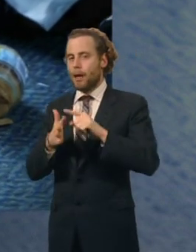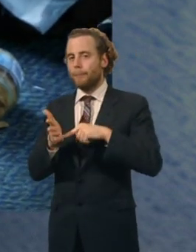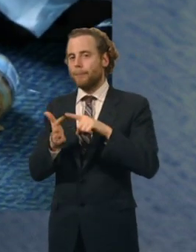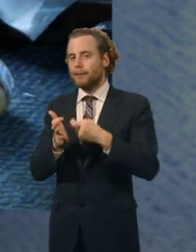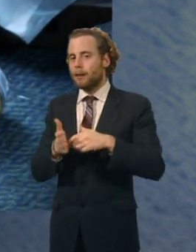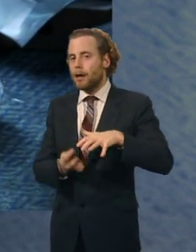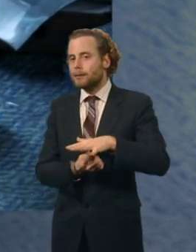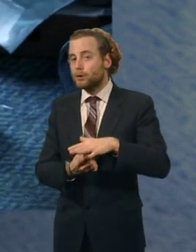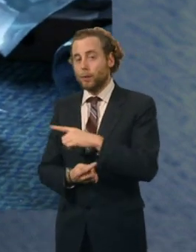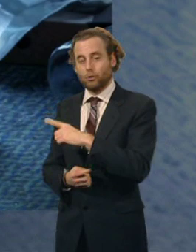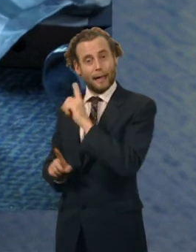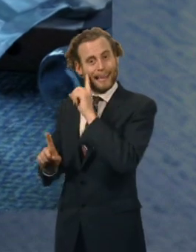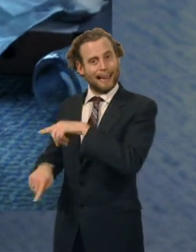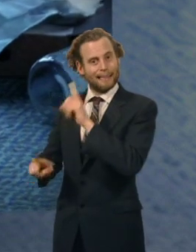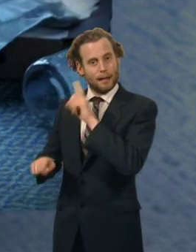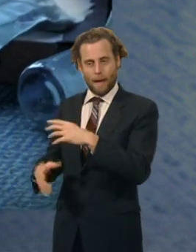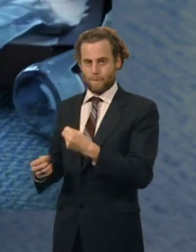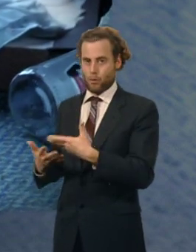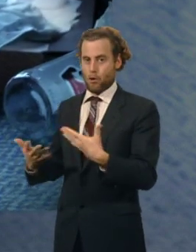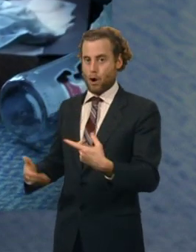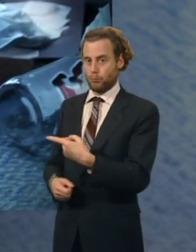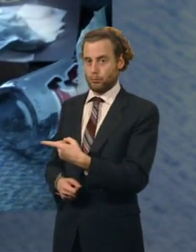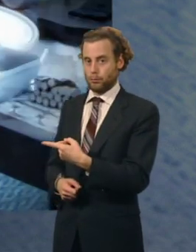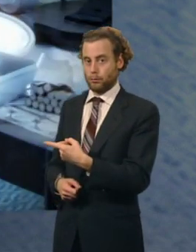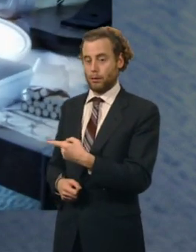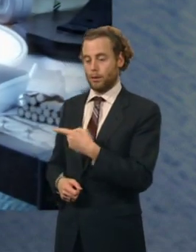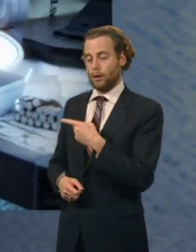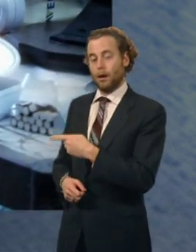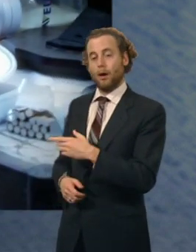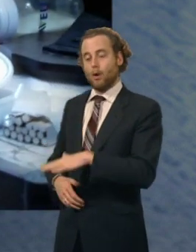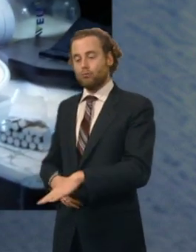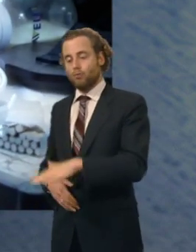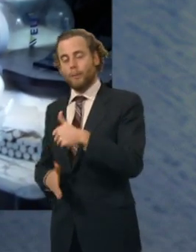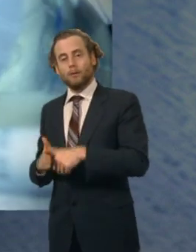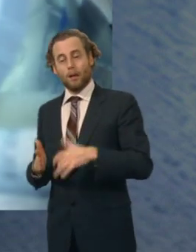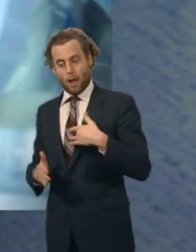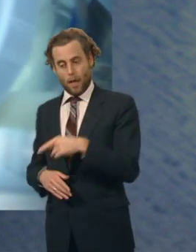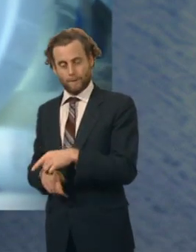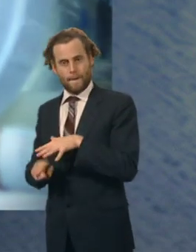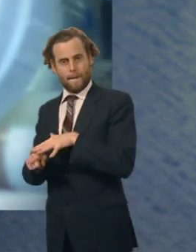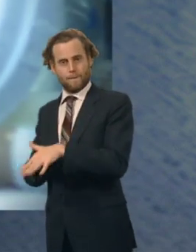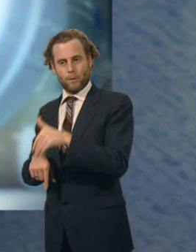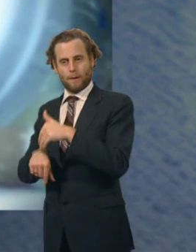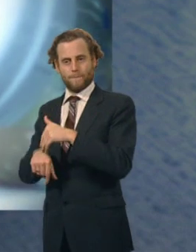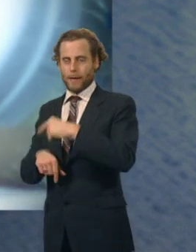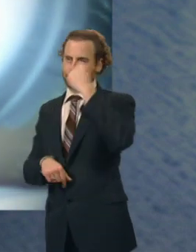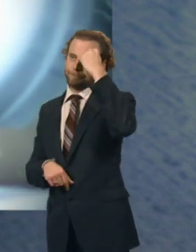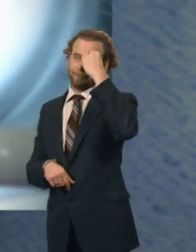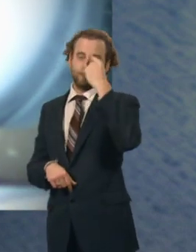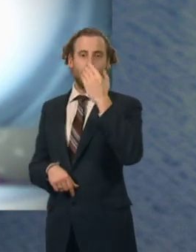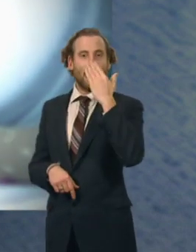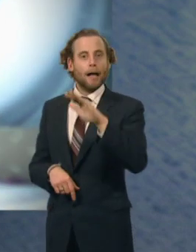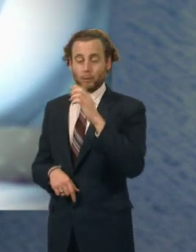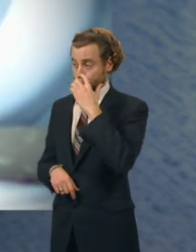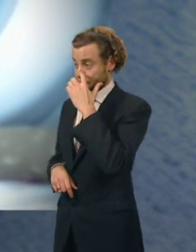early experiences had a huge effect on them. About half the children for whom we had data